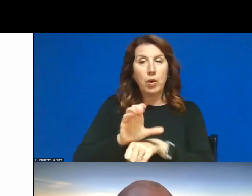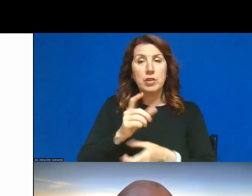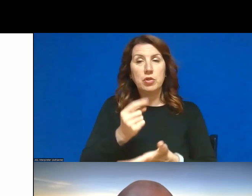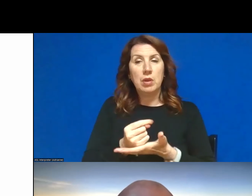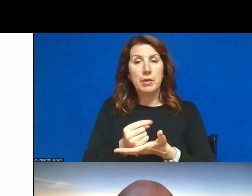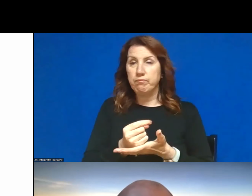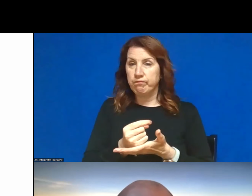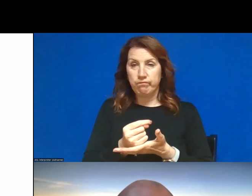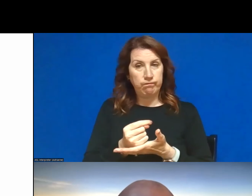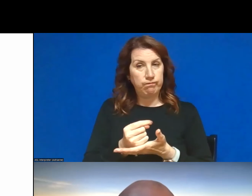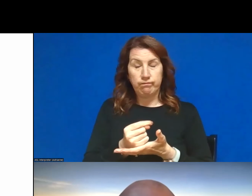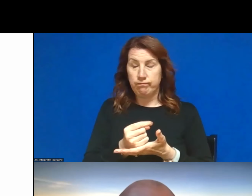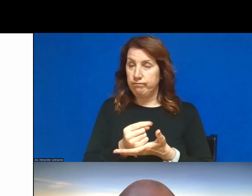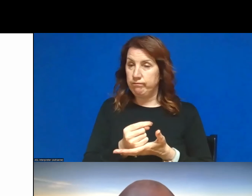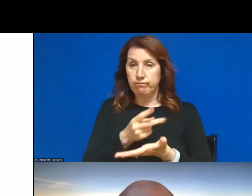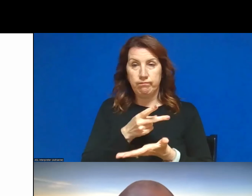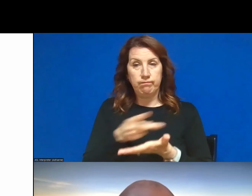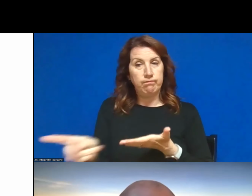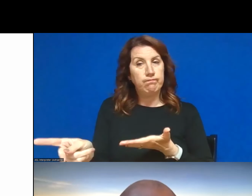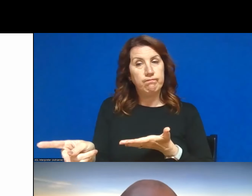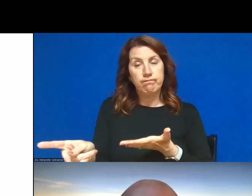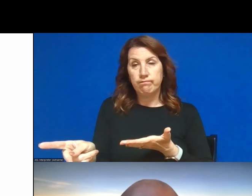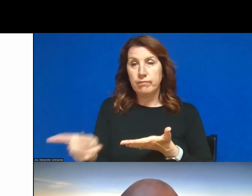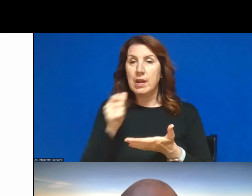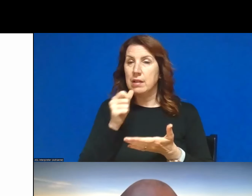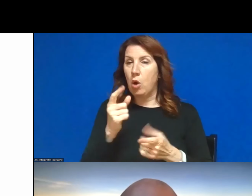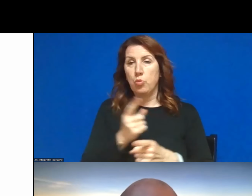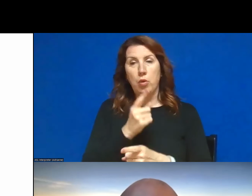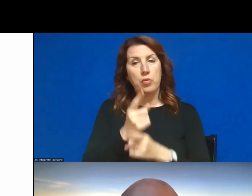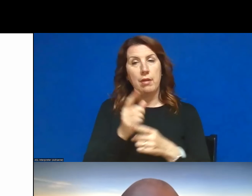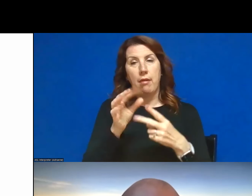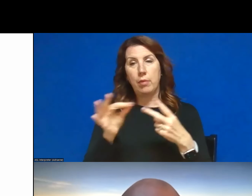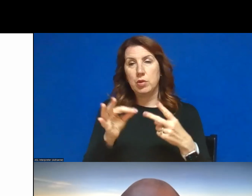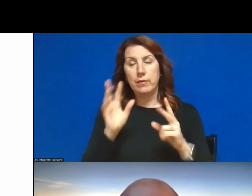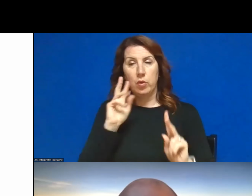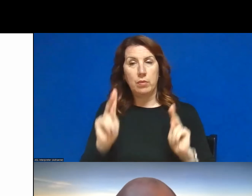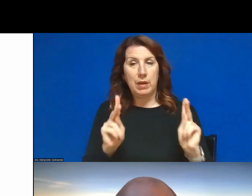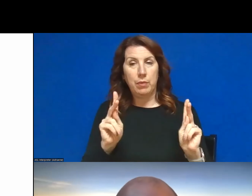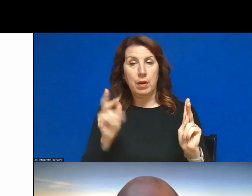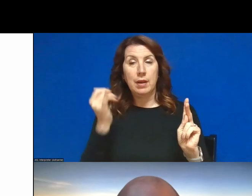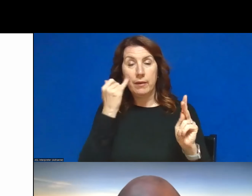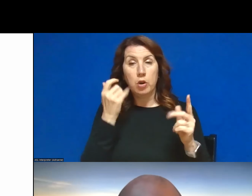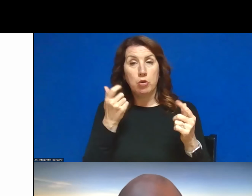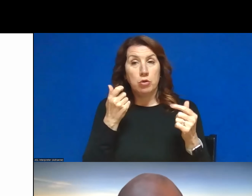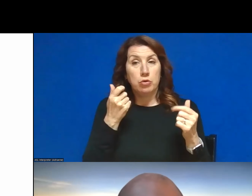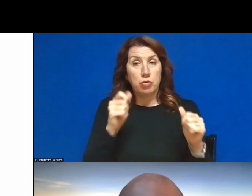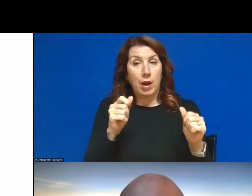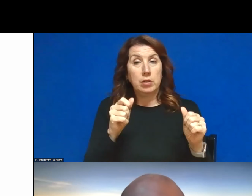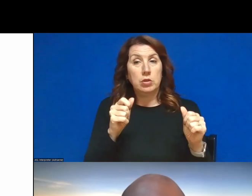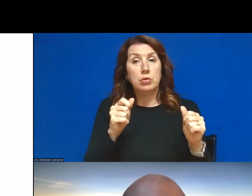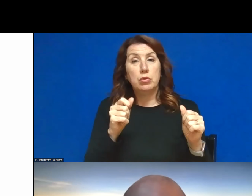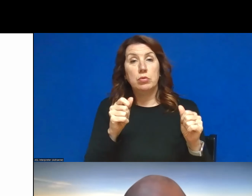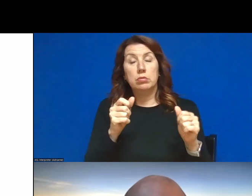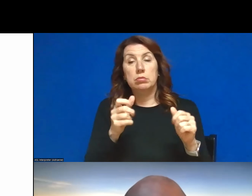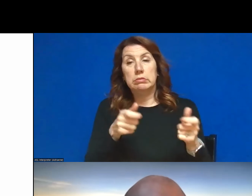treatment is just not a reasonable option for people when you're trying to get the best outcomes.